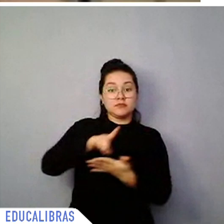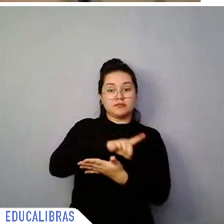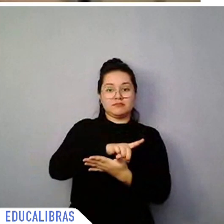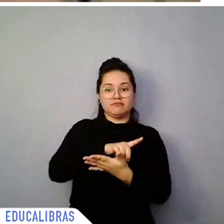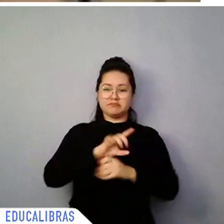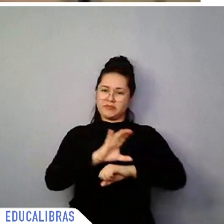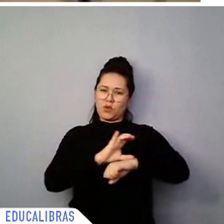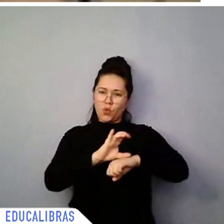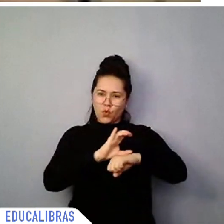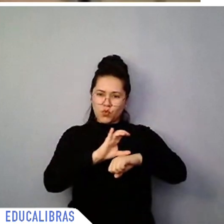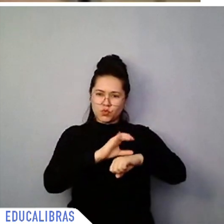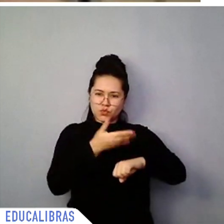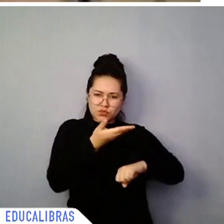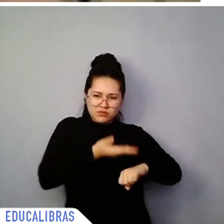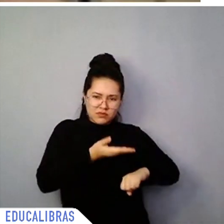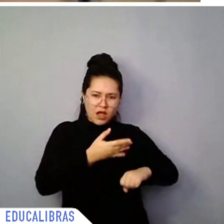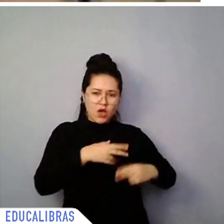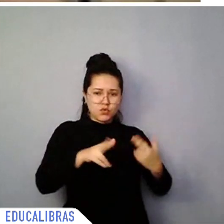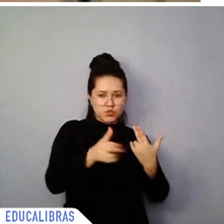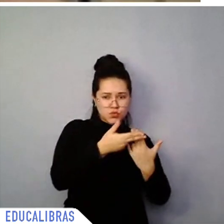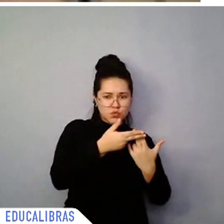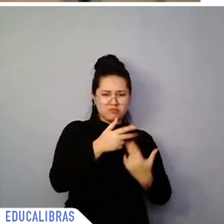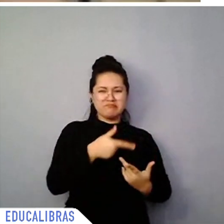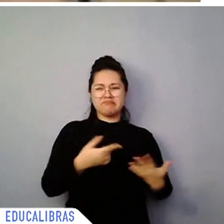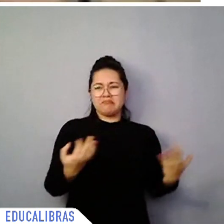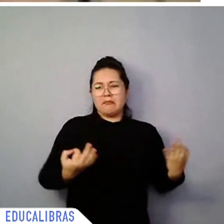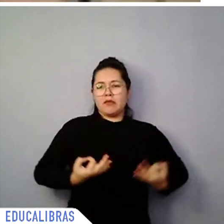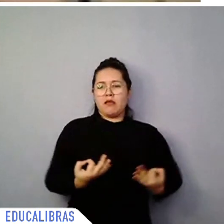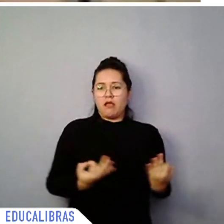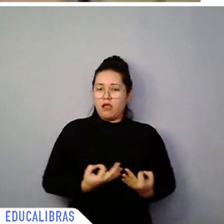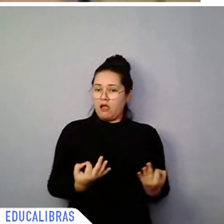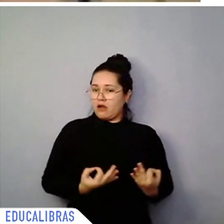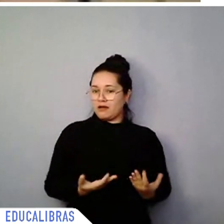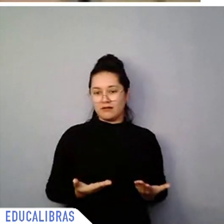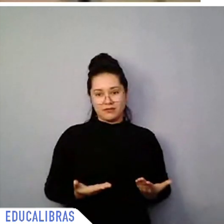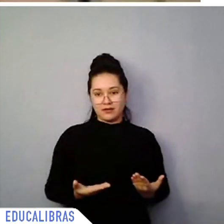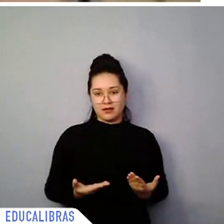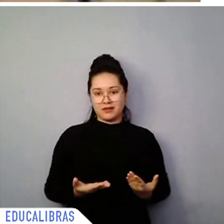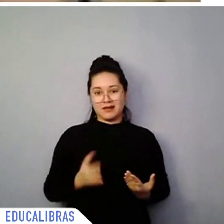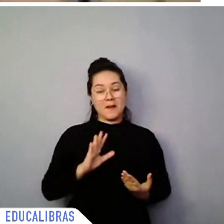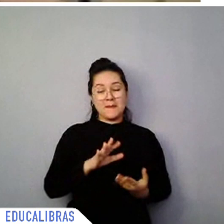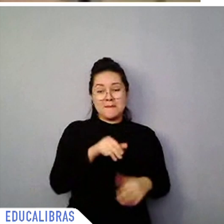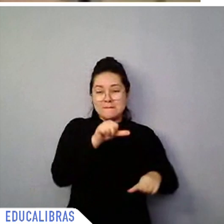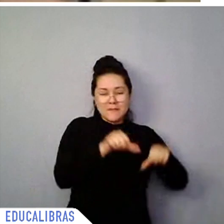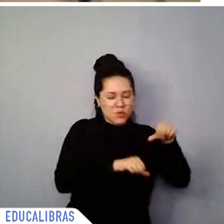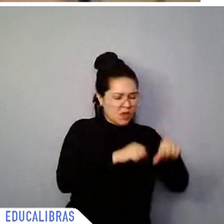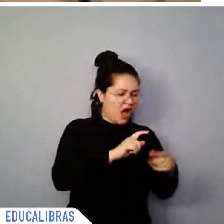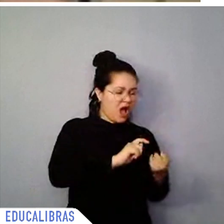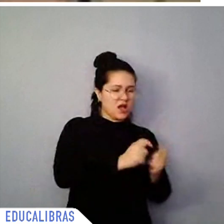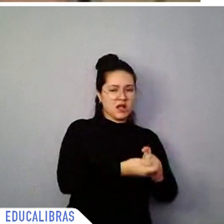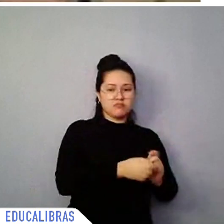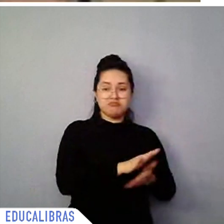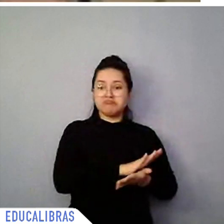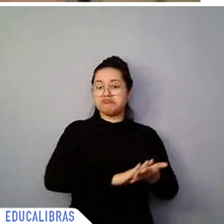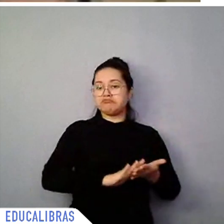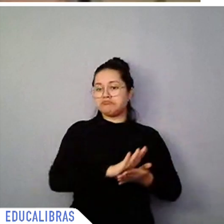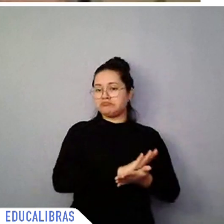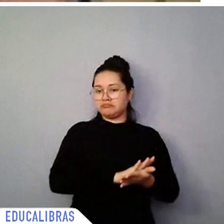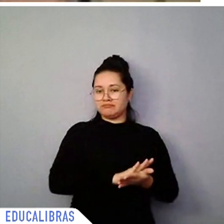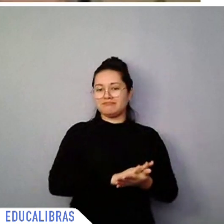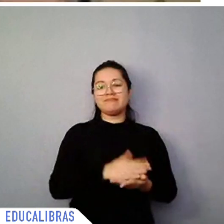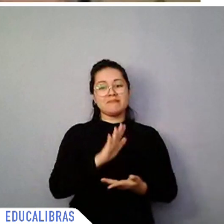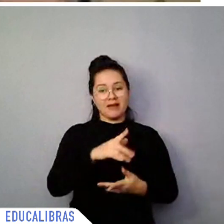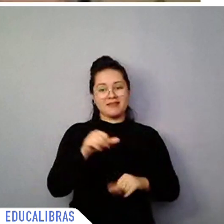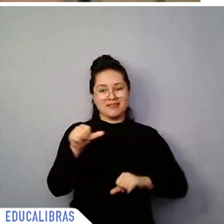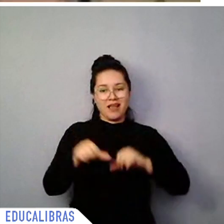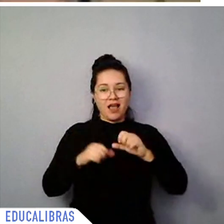unified health system SUS a long time ago since we started. This is very important. We don't have to